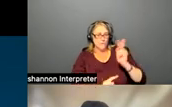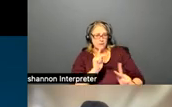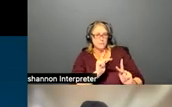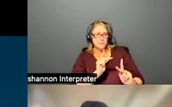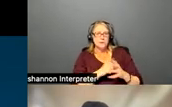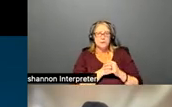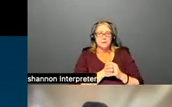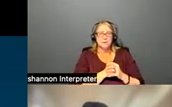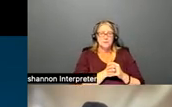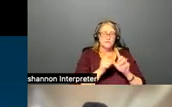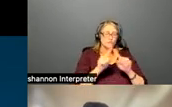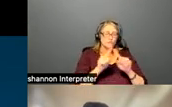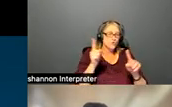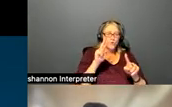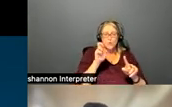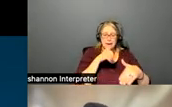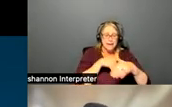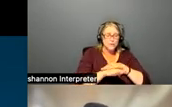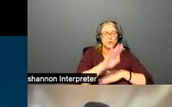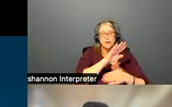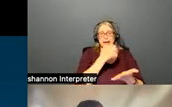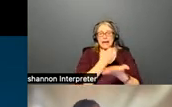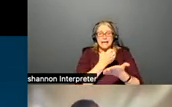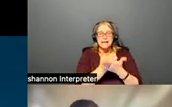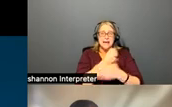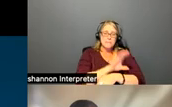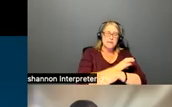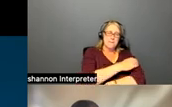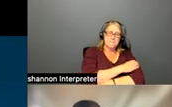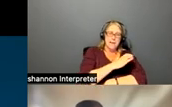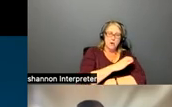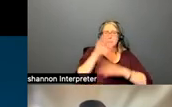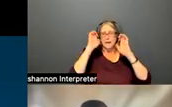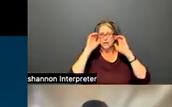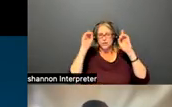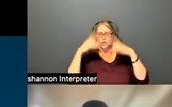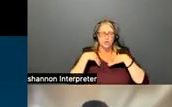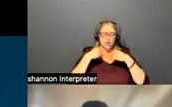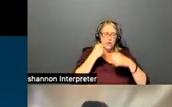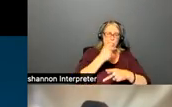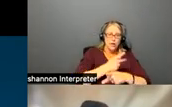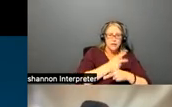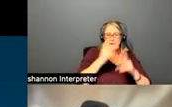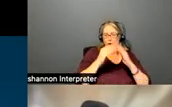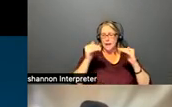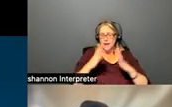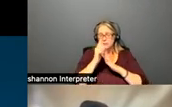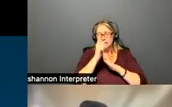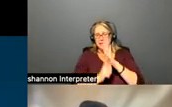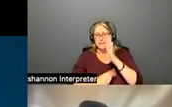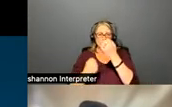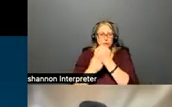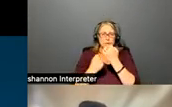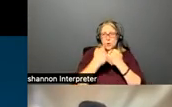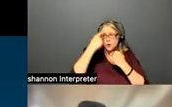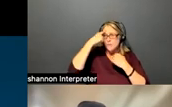diversion and reentry, economic empowerment, education, healthcare, housing, legal support, mental